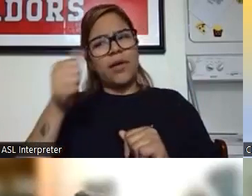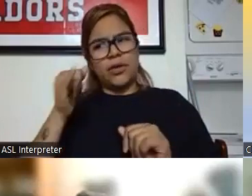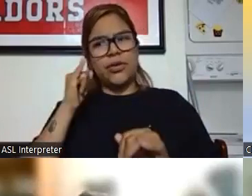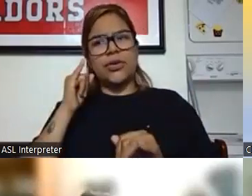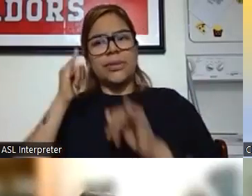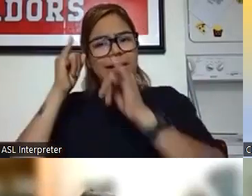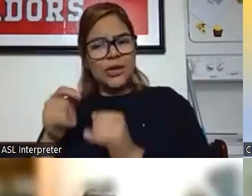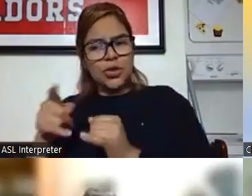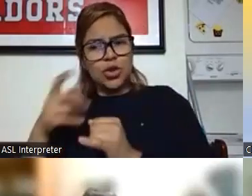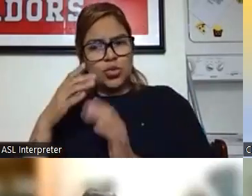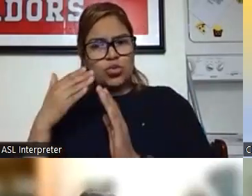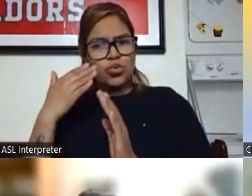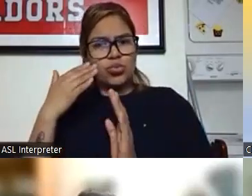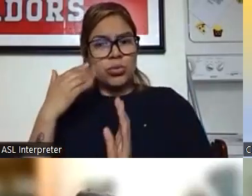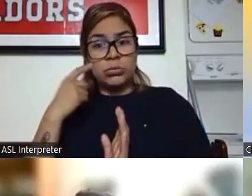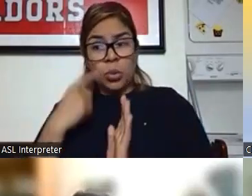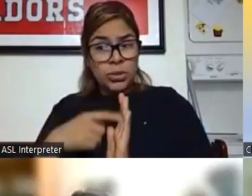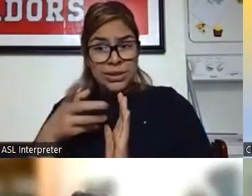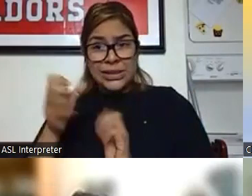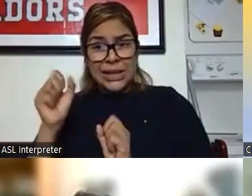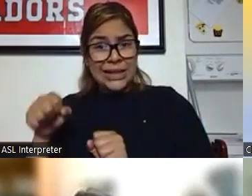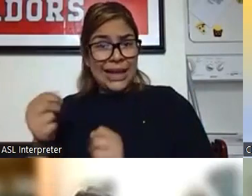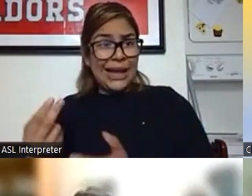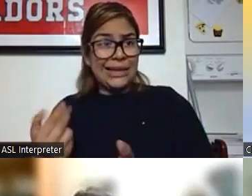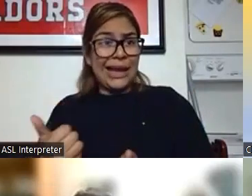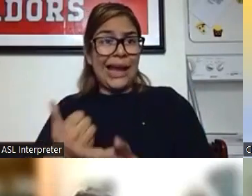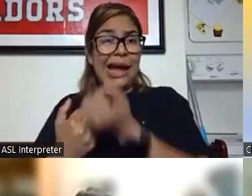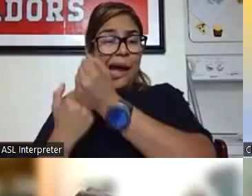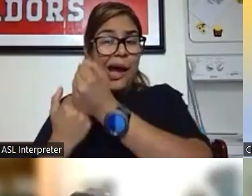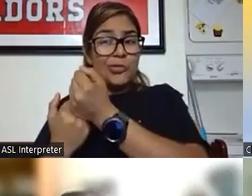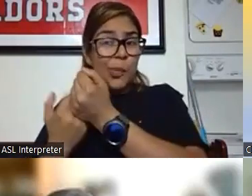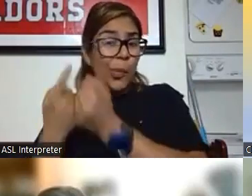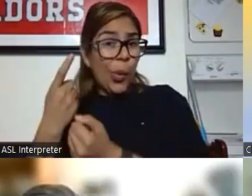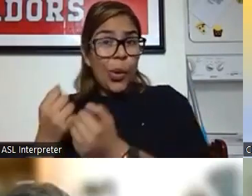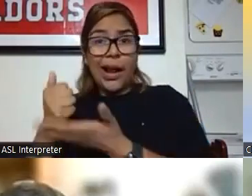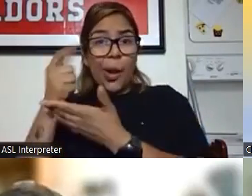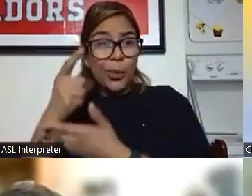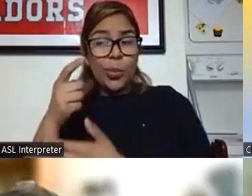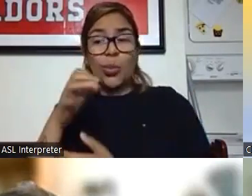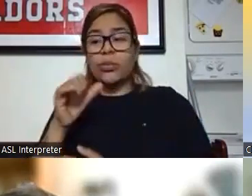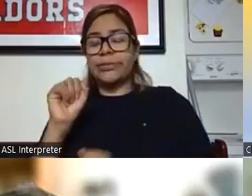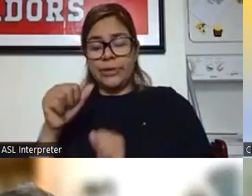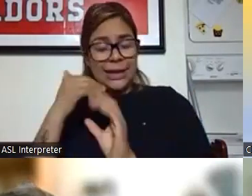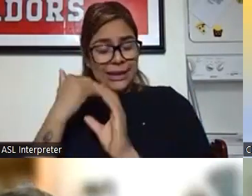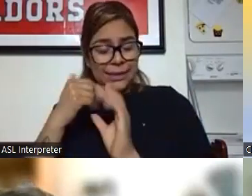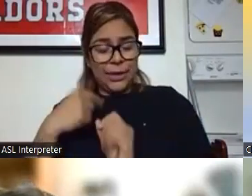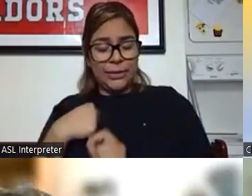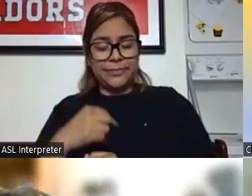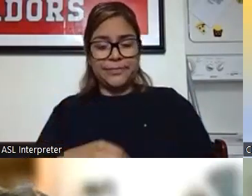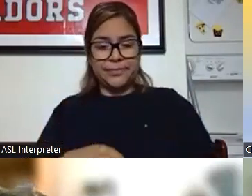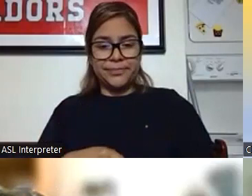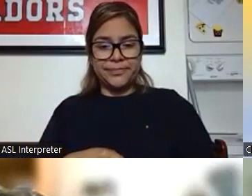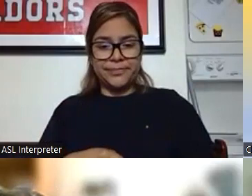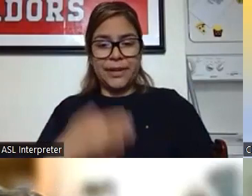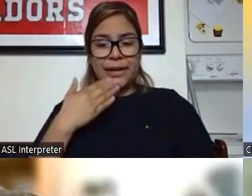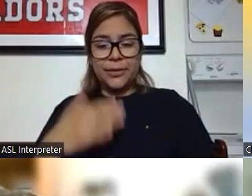about what happened there. But and support us putting this for another agenda item at a later meeting if that works for the committee.